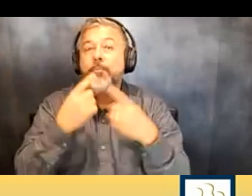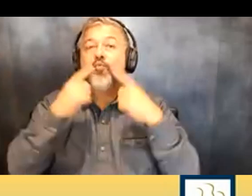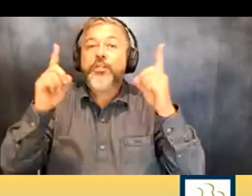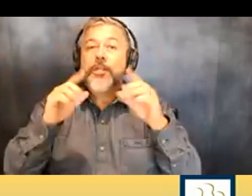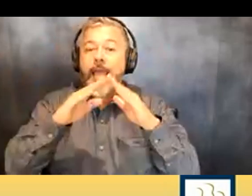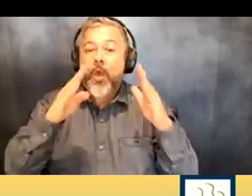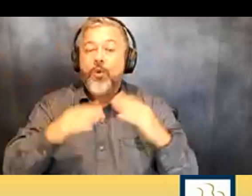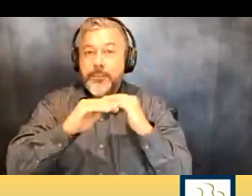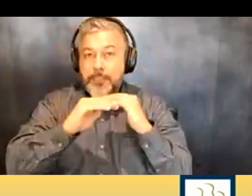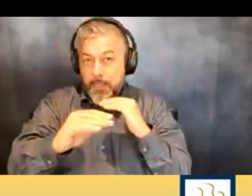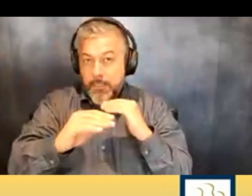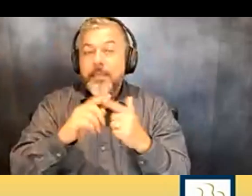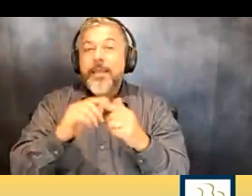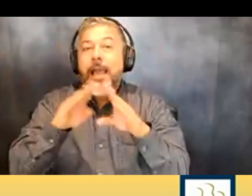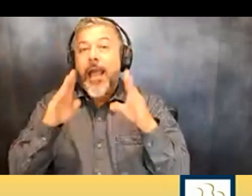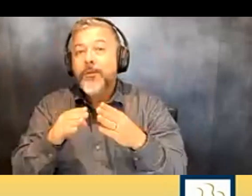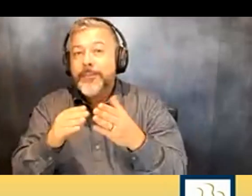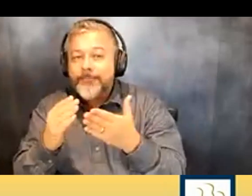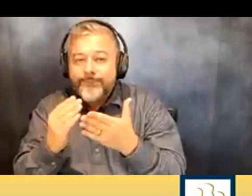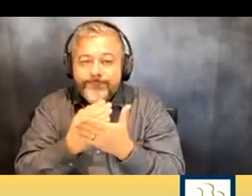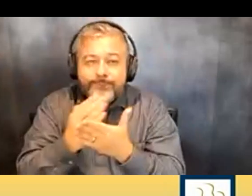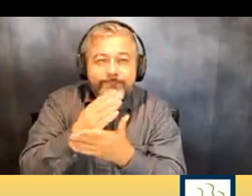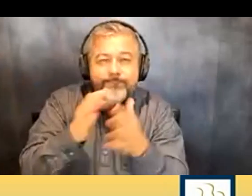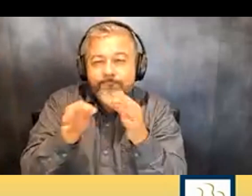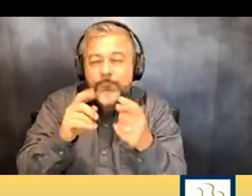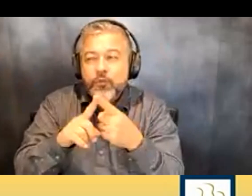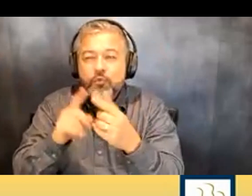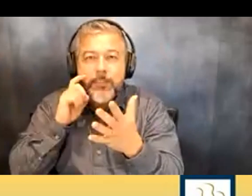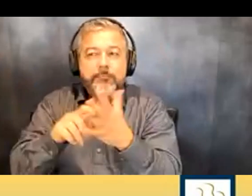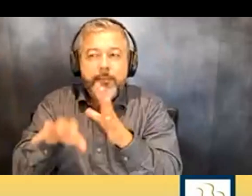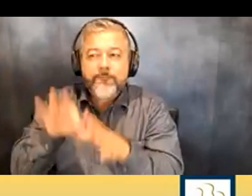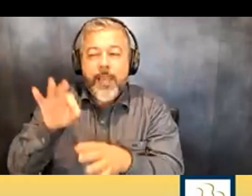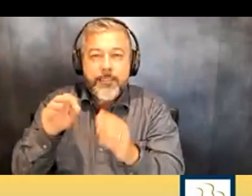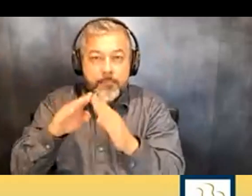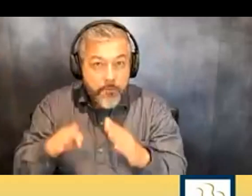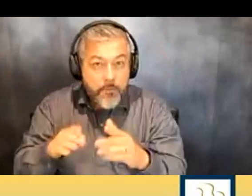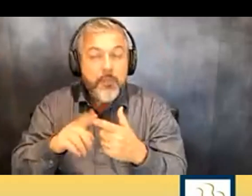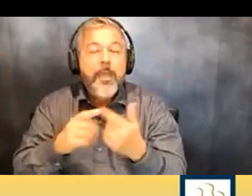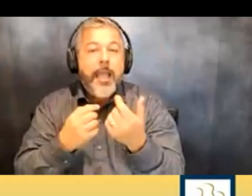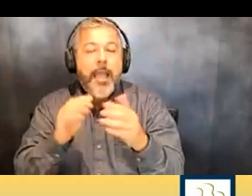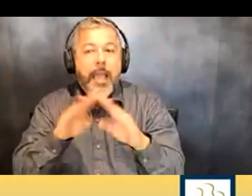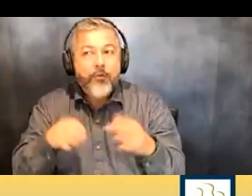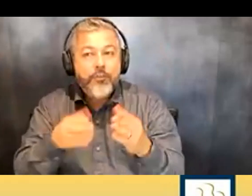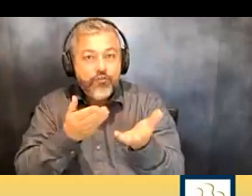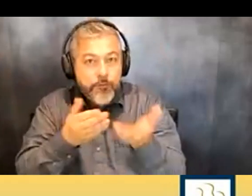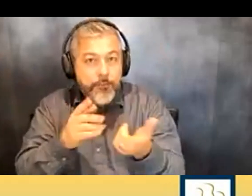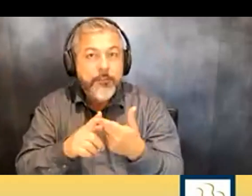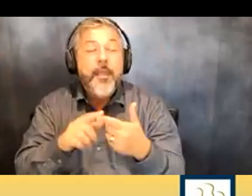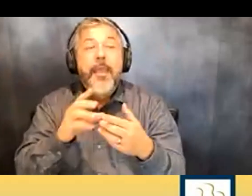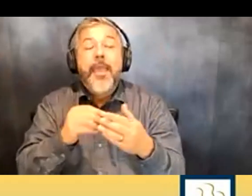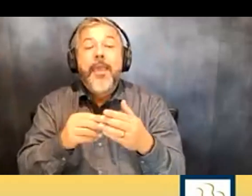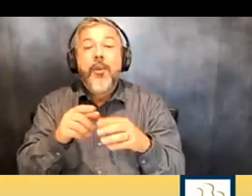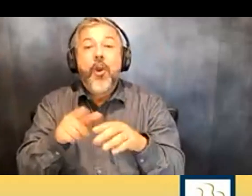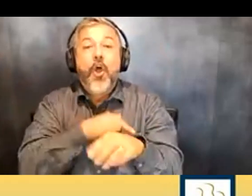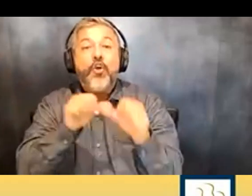also have housing navigation to identify and secure new units, housing stabilization services, connections to longer term care when needed,